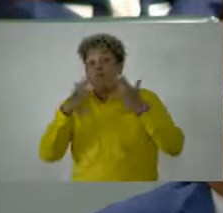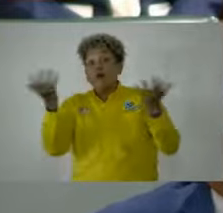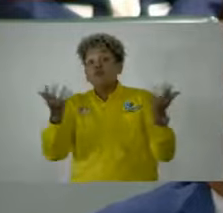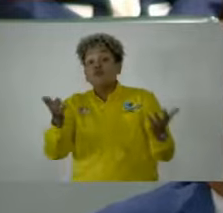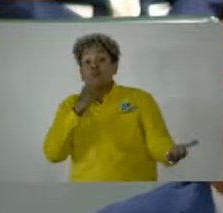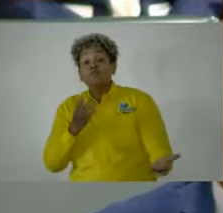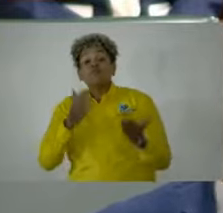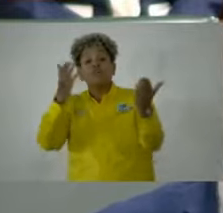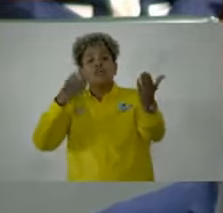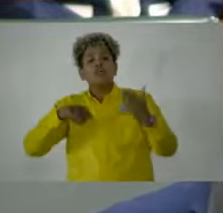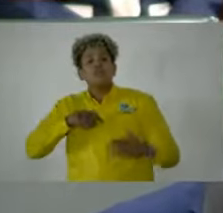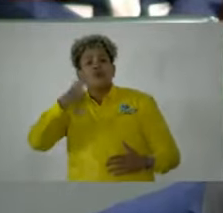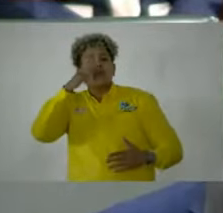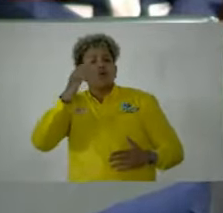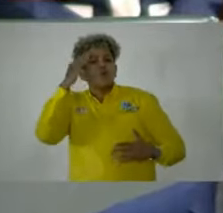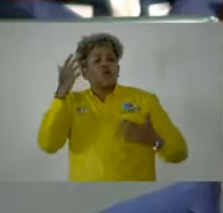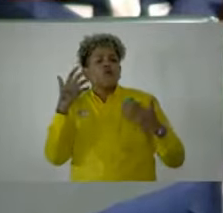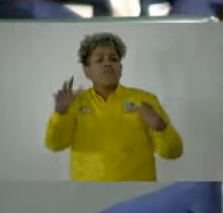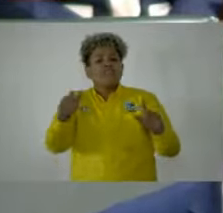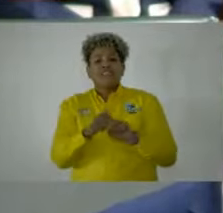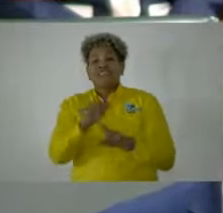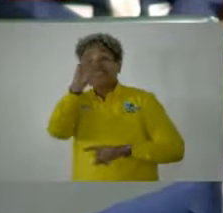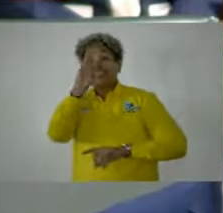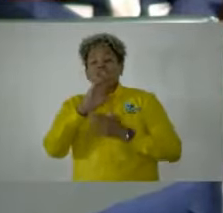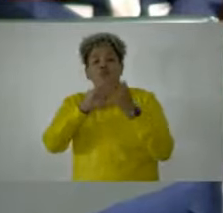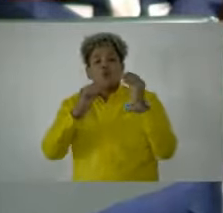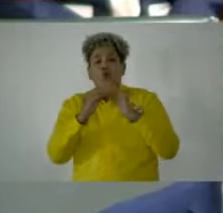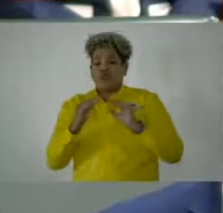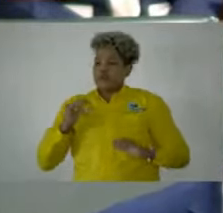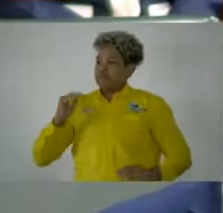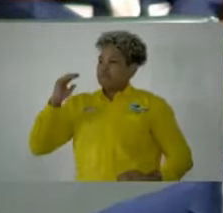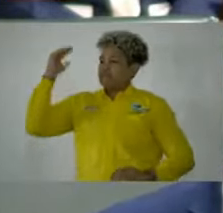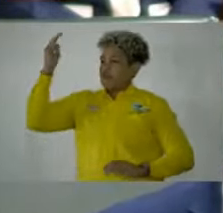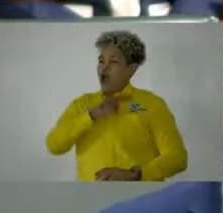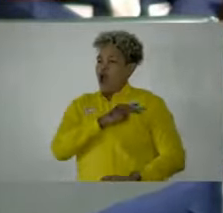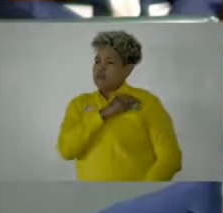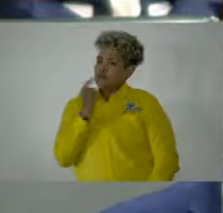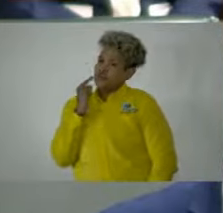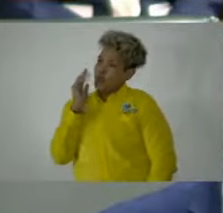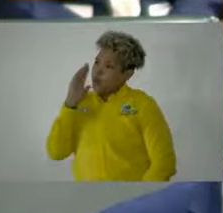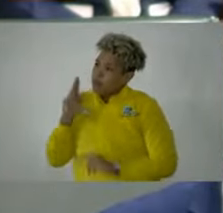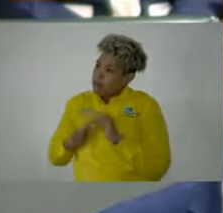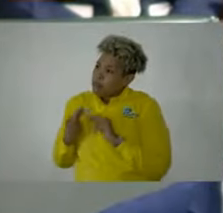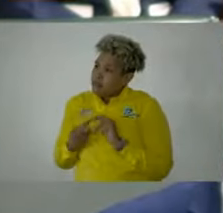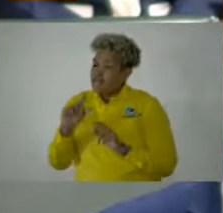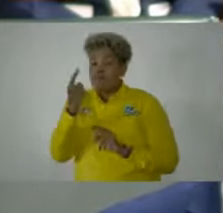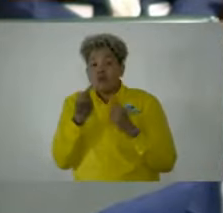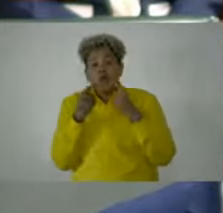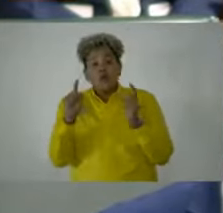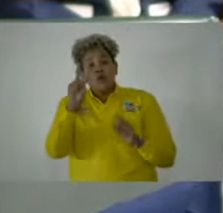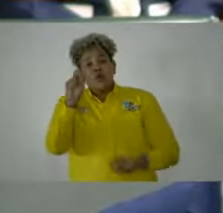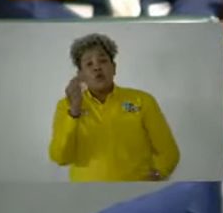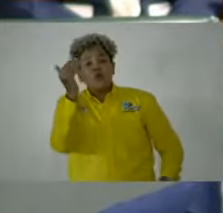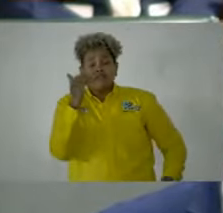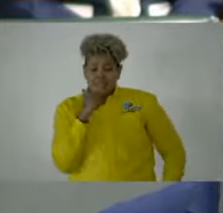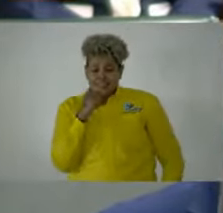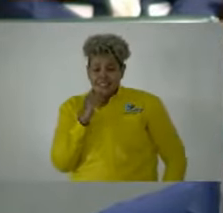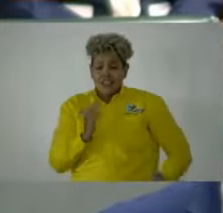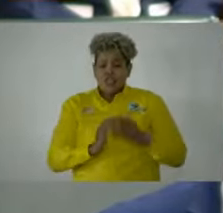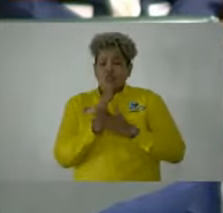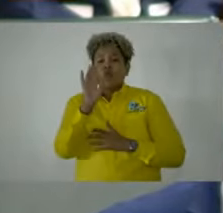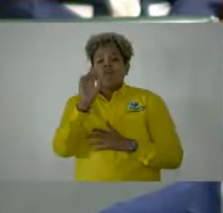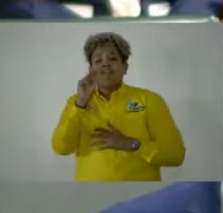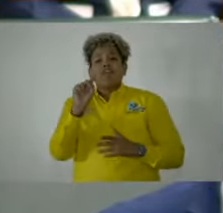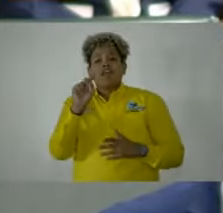was presented we have heard before. The 6-story hospital at the University of the West Indies was first announced in 2015 by